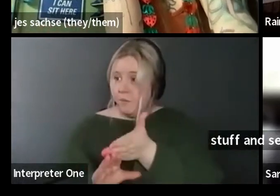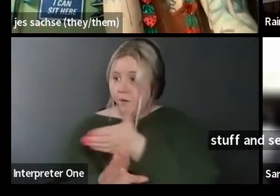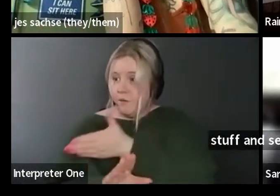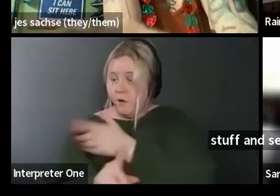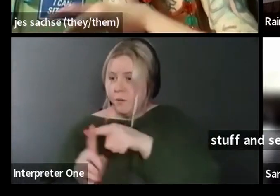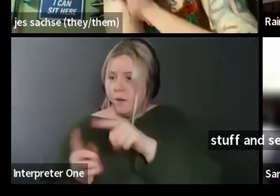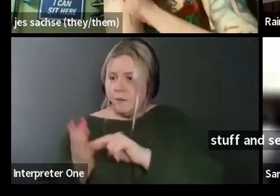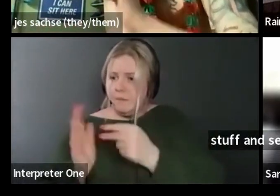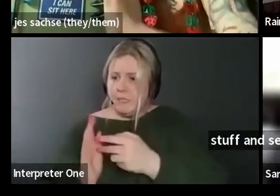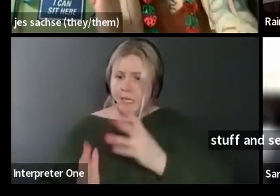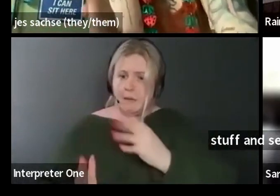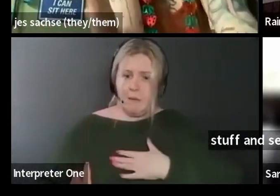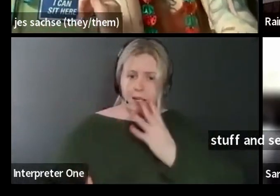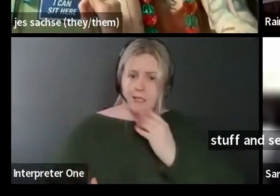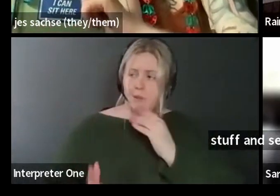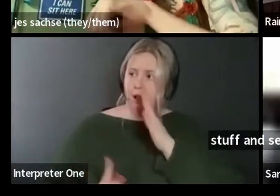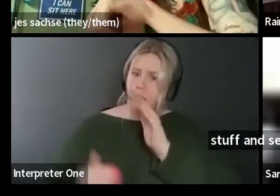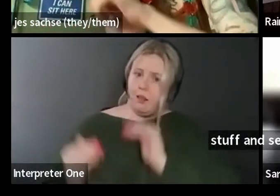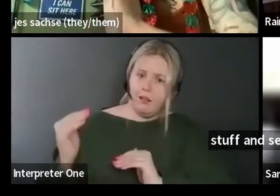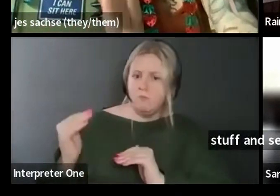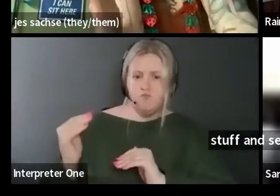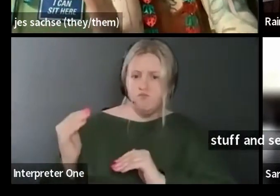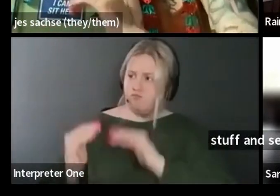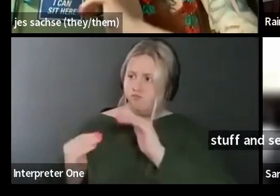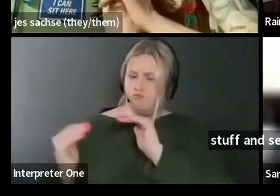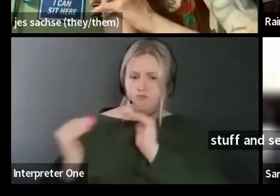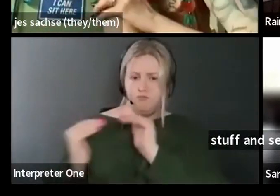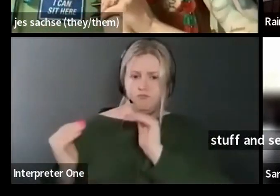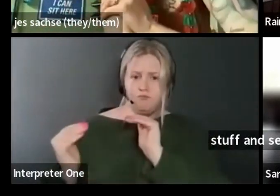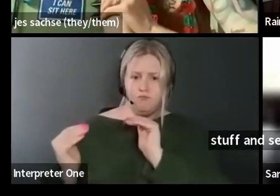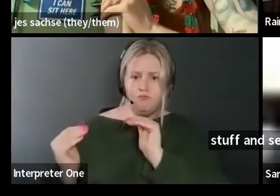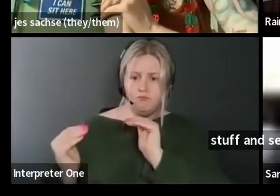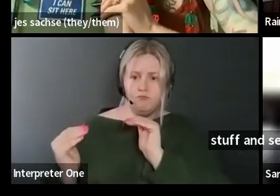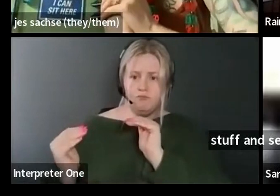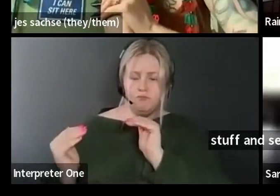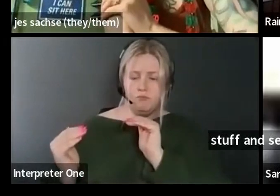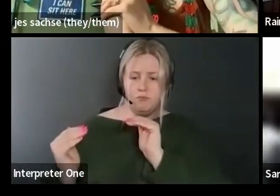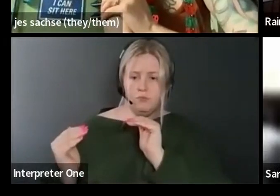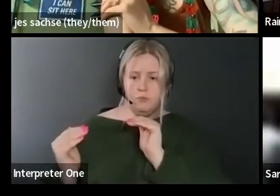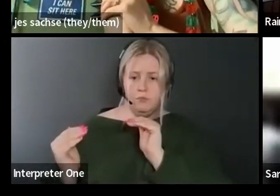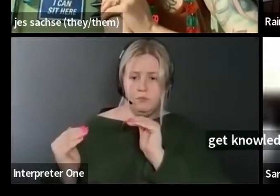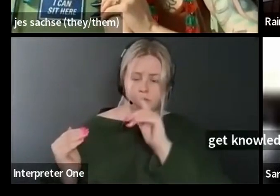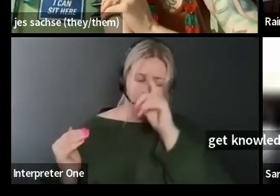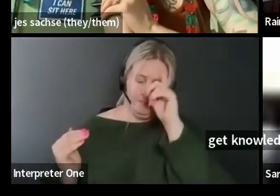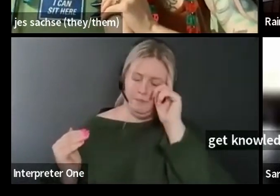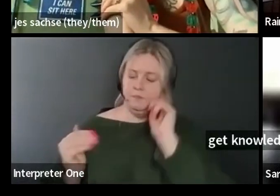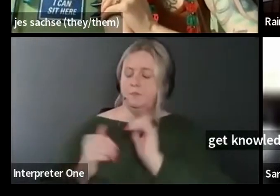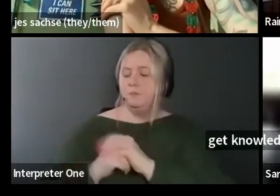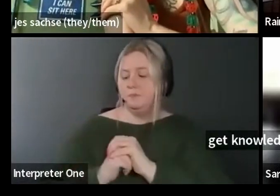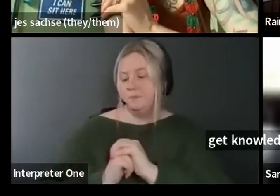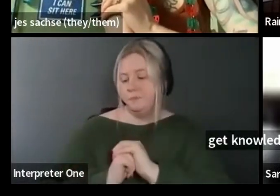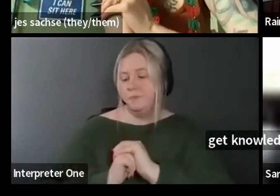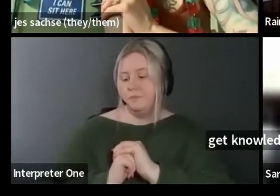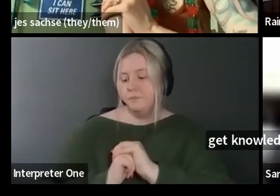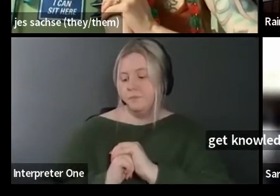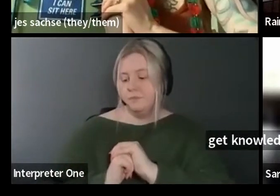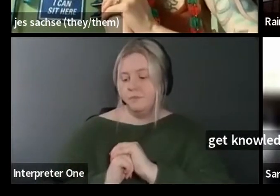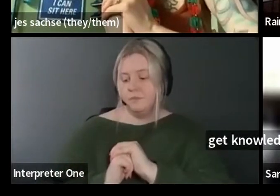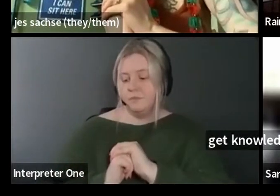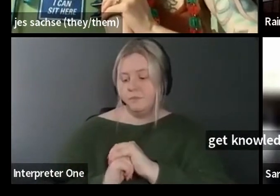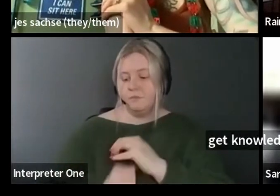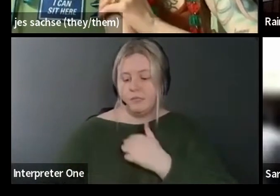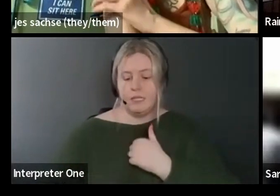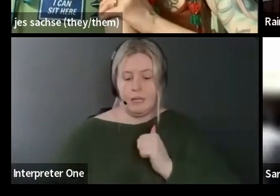less than them. It's just like you just like, you know, you have like whatever you starting, like as like a young organizer, I can say